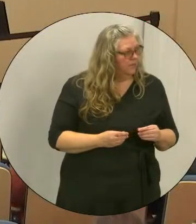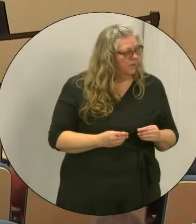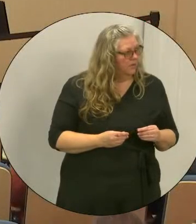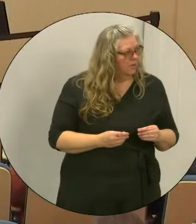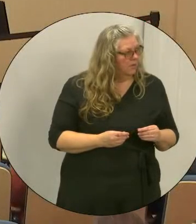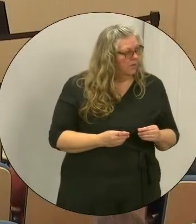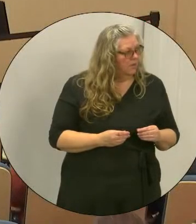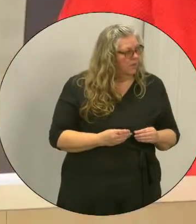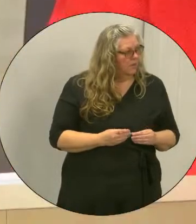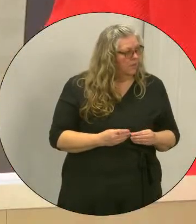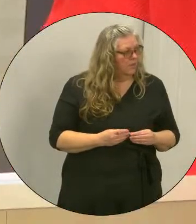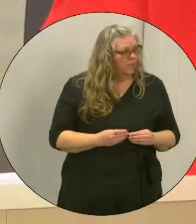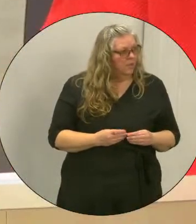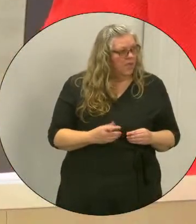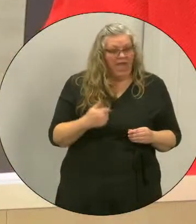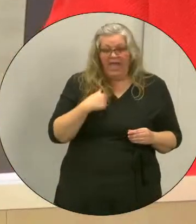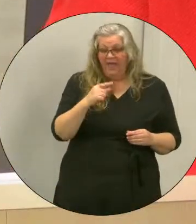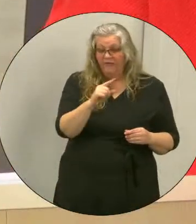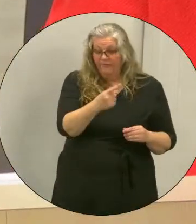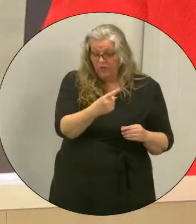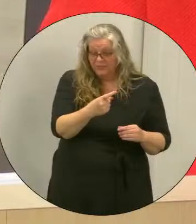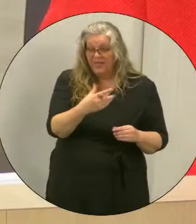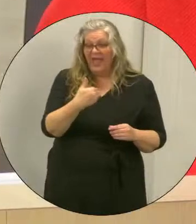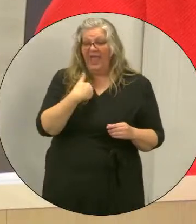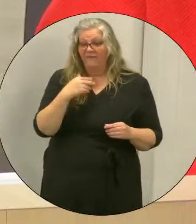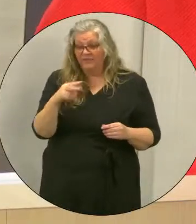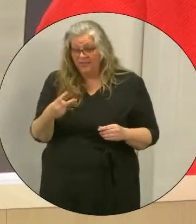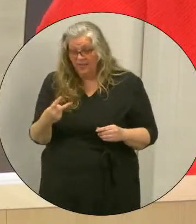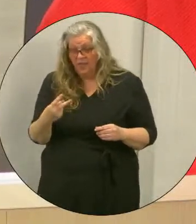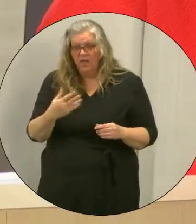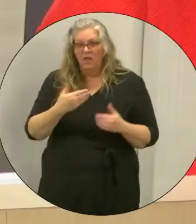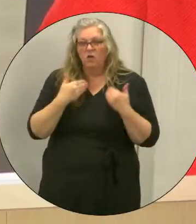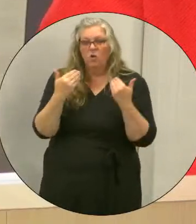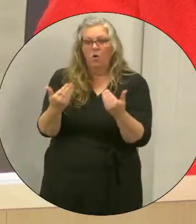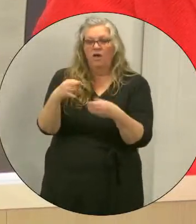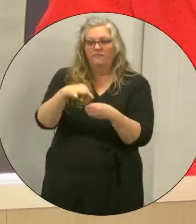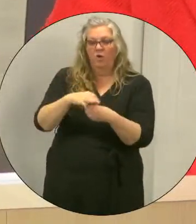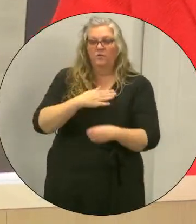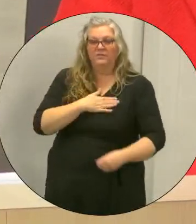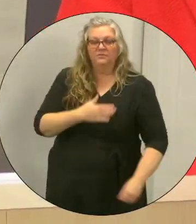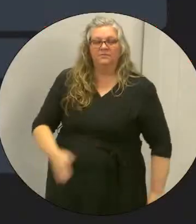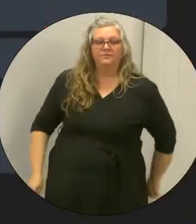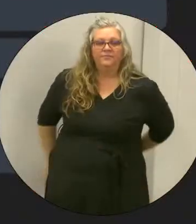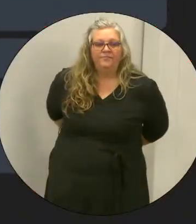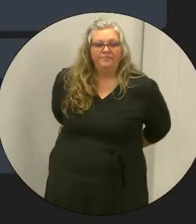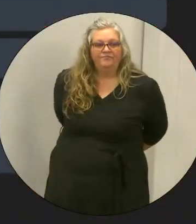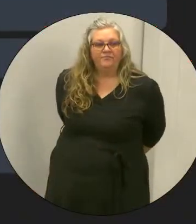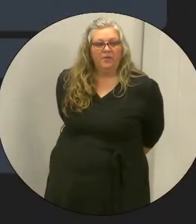All right. So I have a first and a second. If you would please cast your votes.